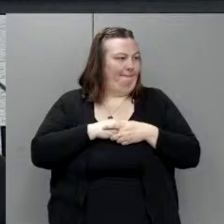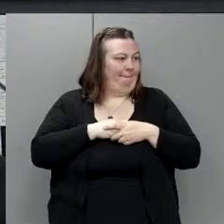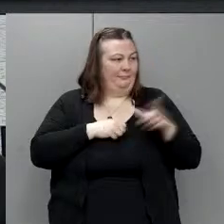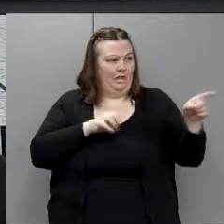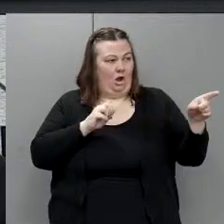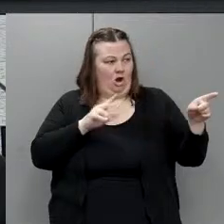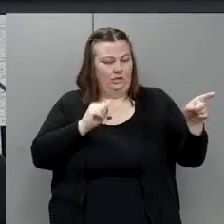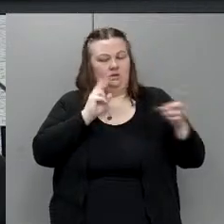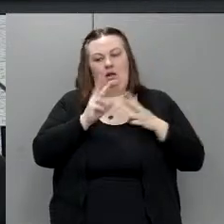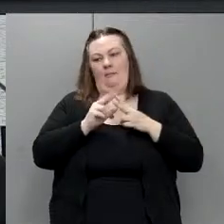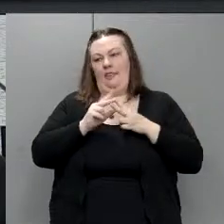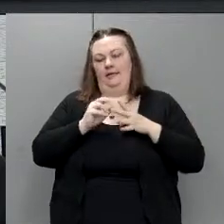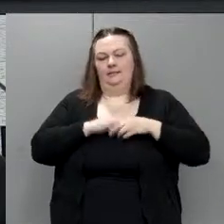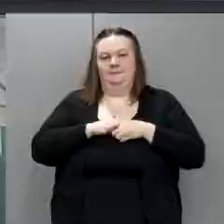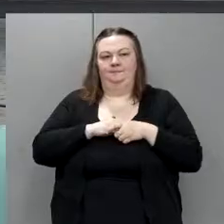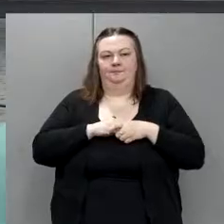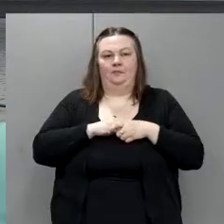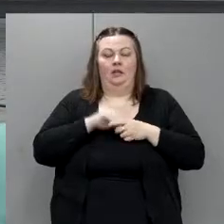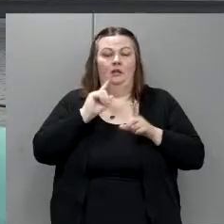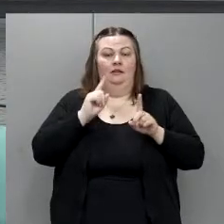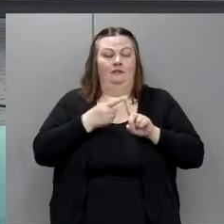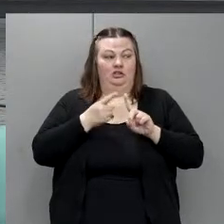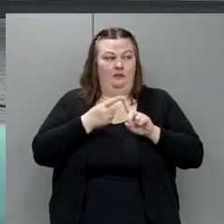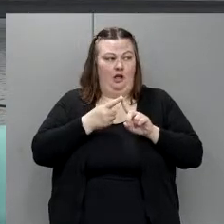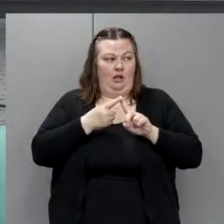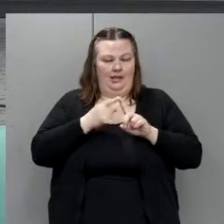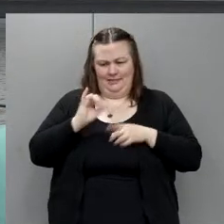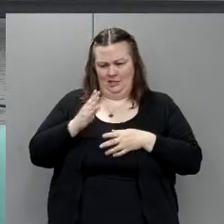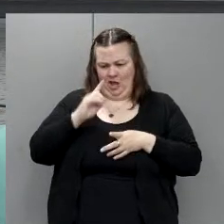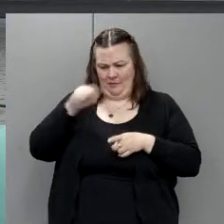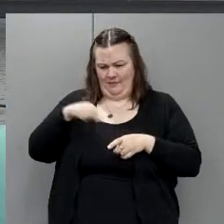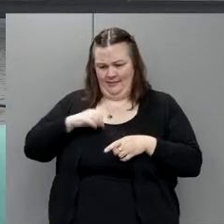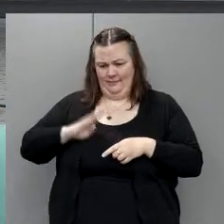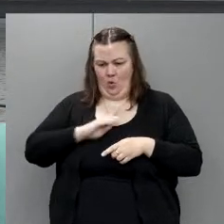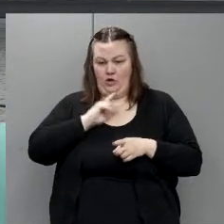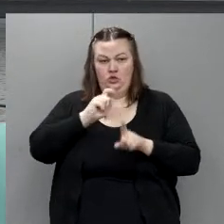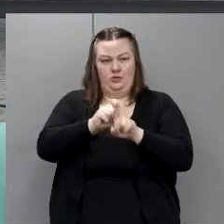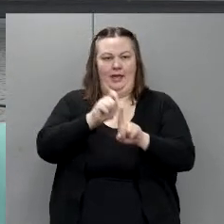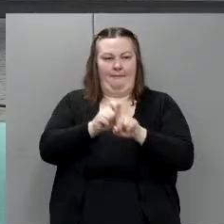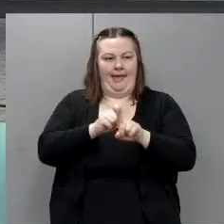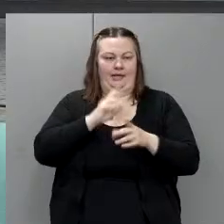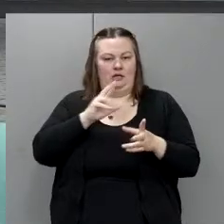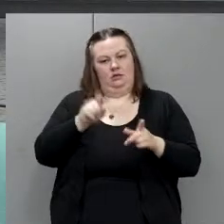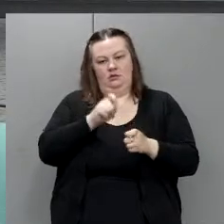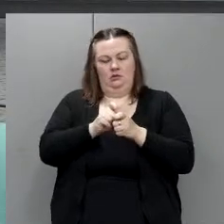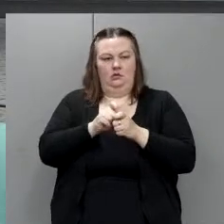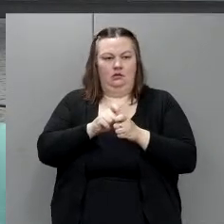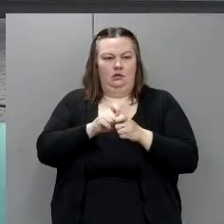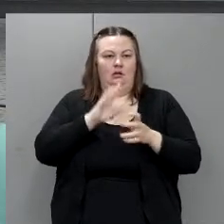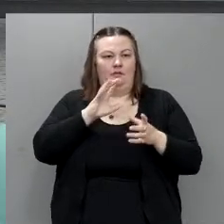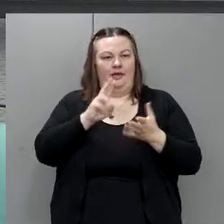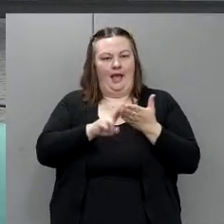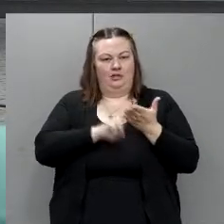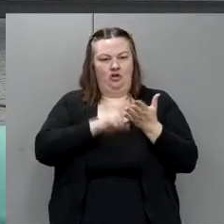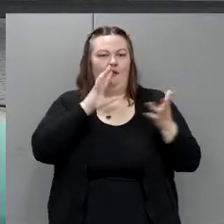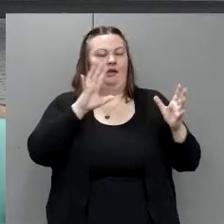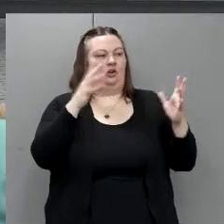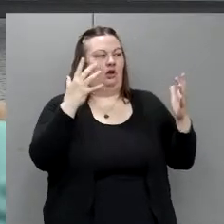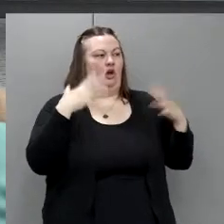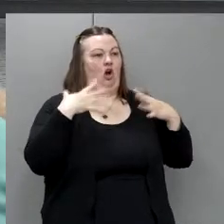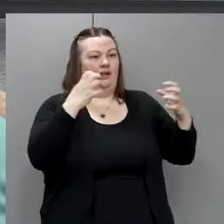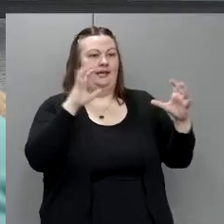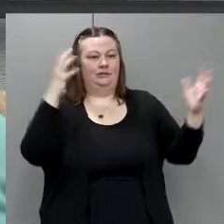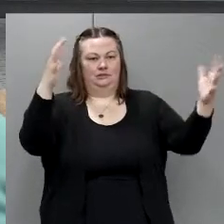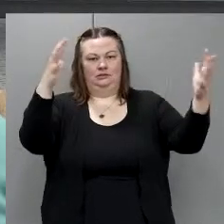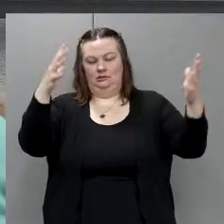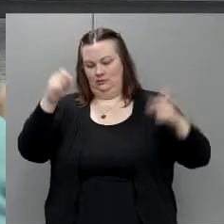Art? A couple things. First of all, it's the job of this board to nitpick the contract.